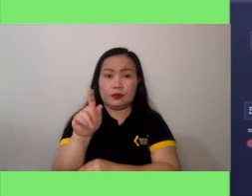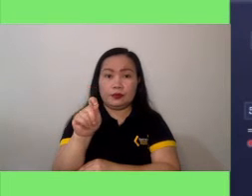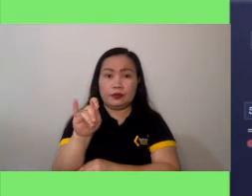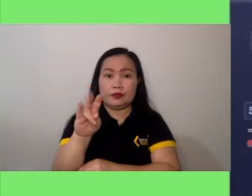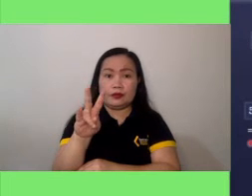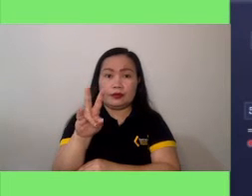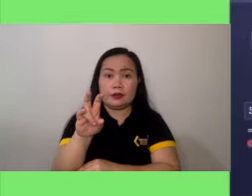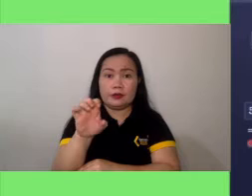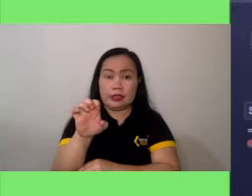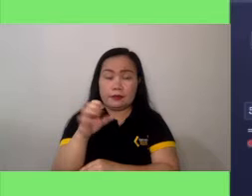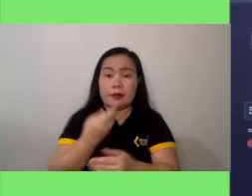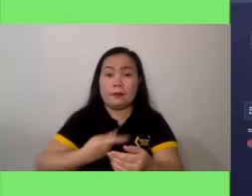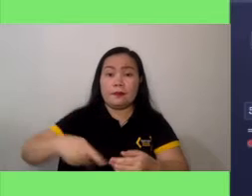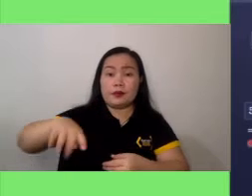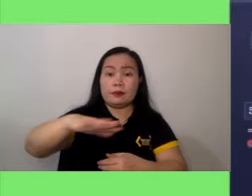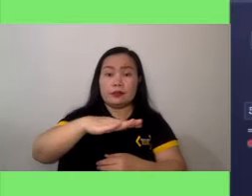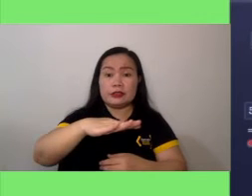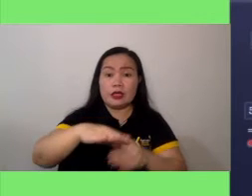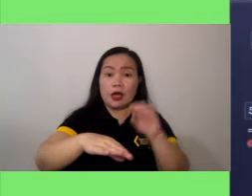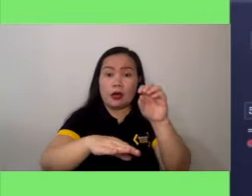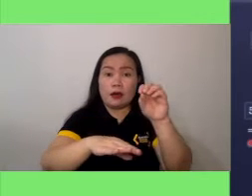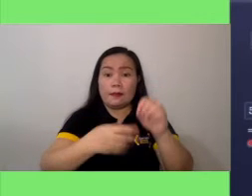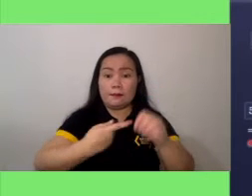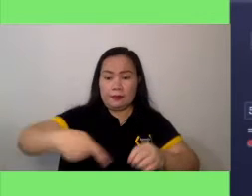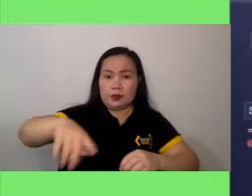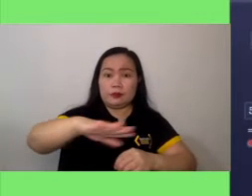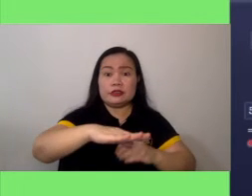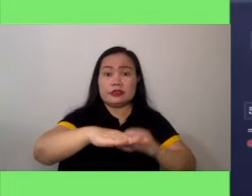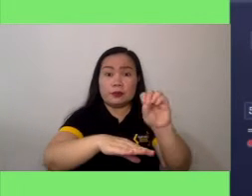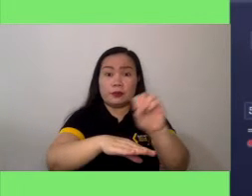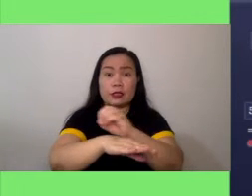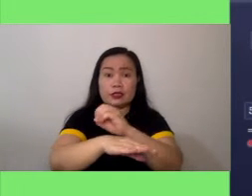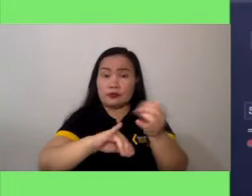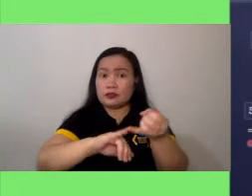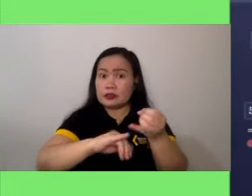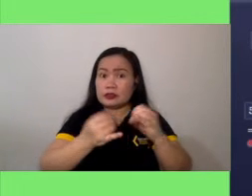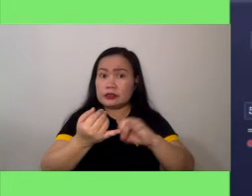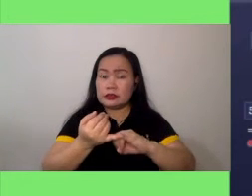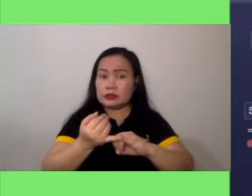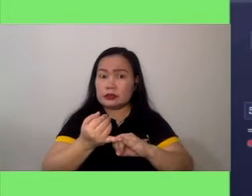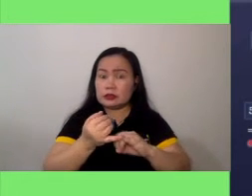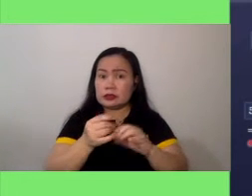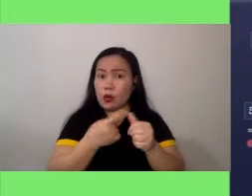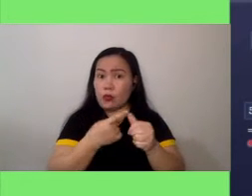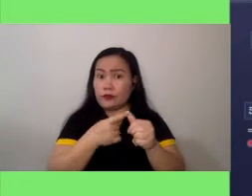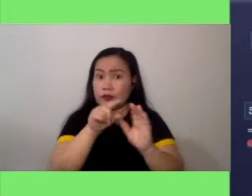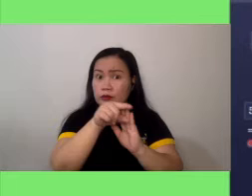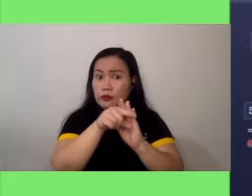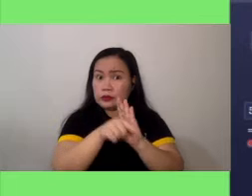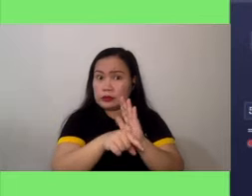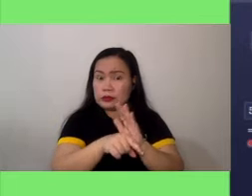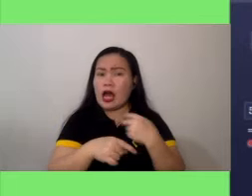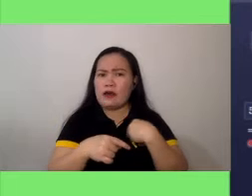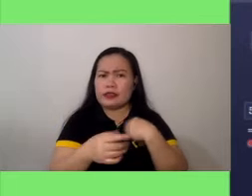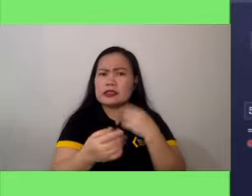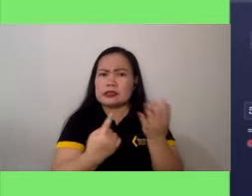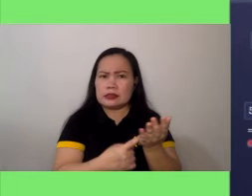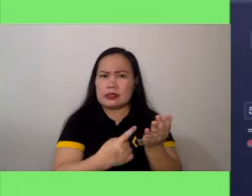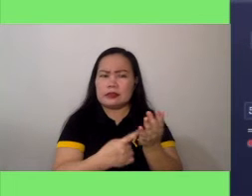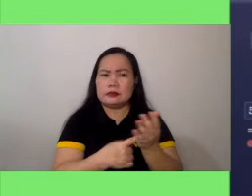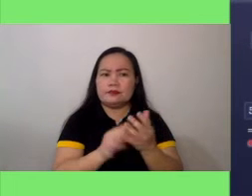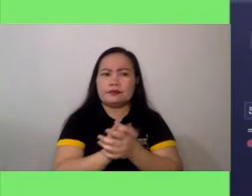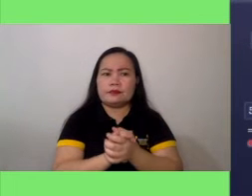kung babalikin nyo po yung properties on operations on integers sa first quarter, meron po tayo